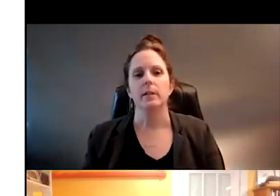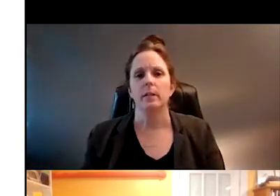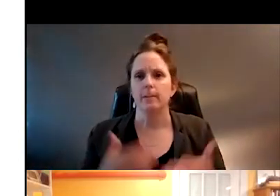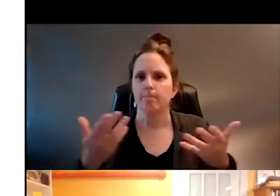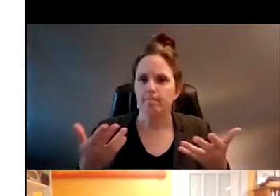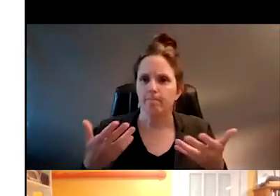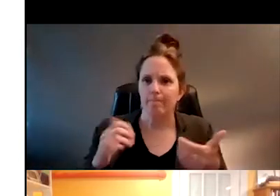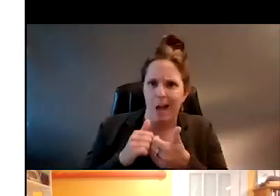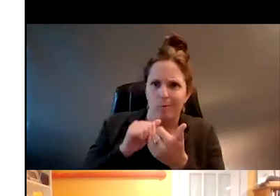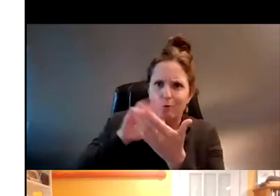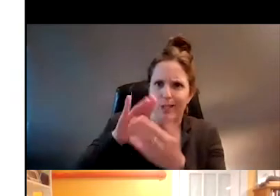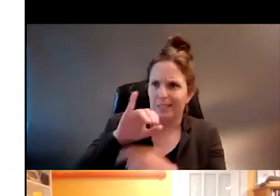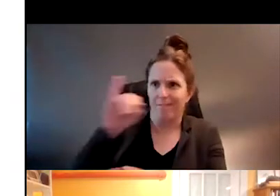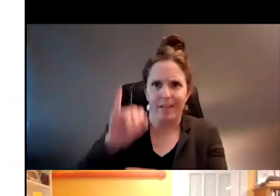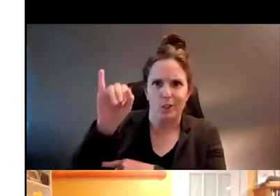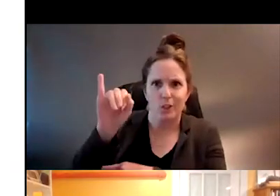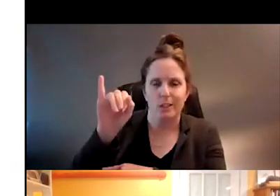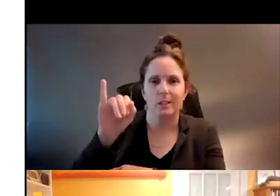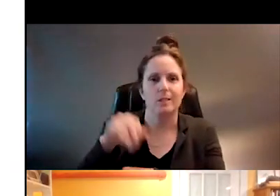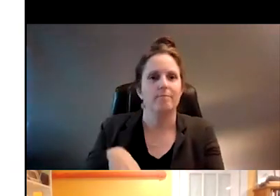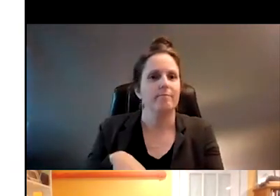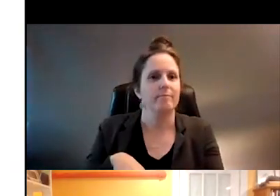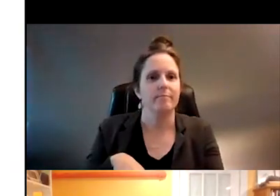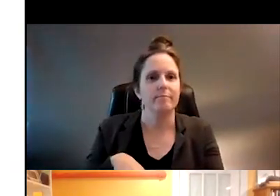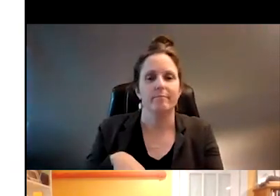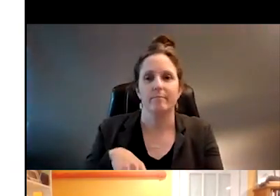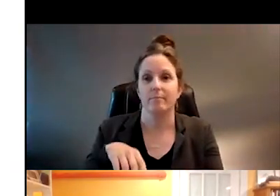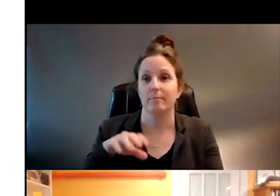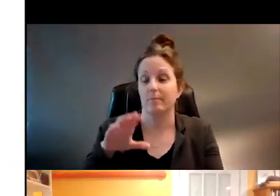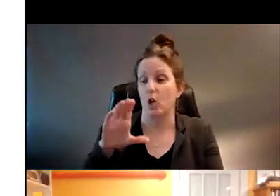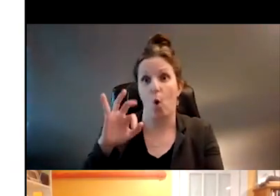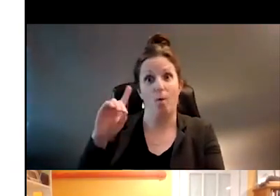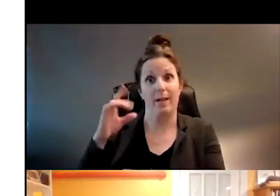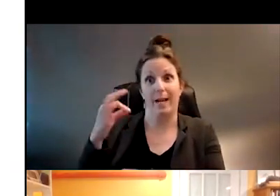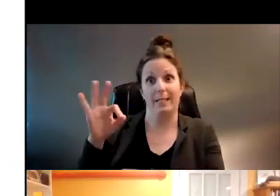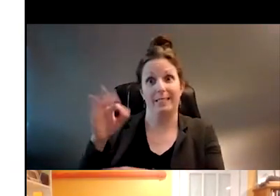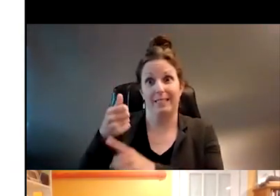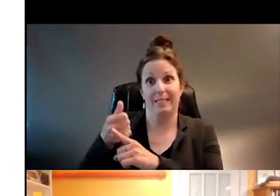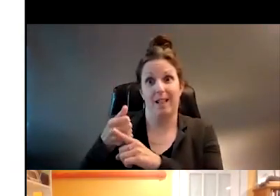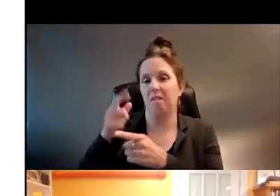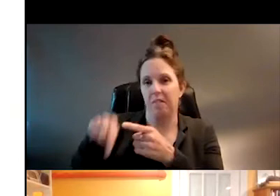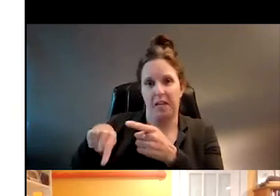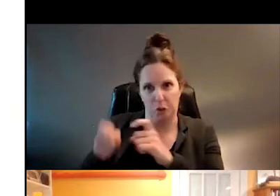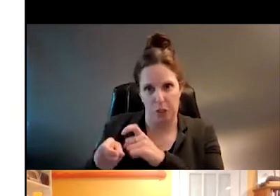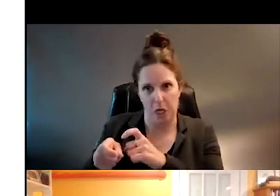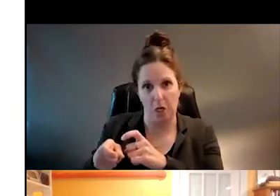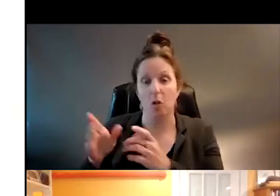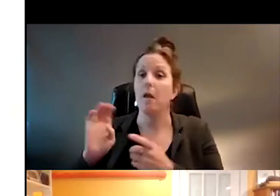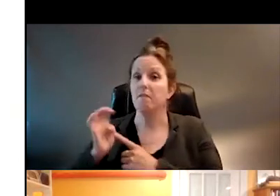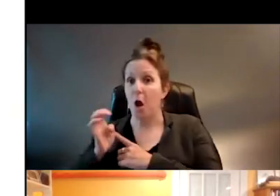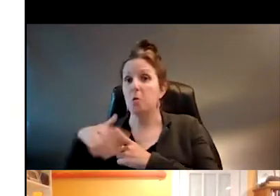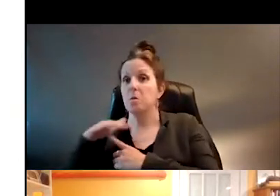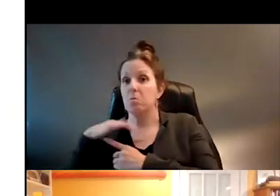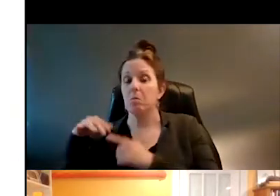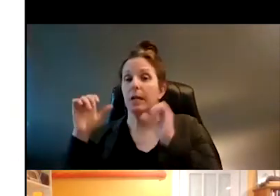We cannot really change the infective agent in this case. We did work with the environment, obviously. We try